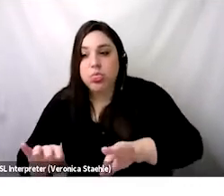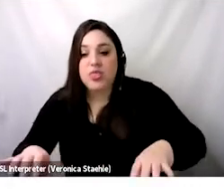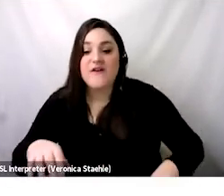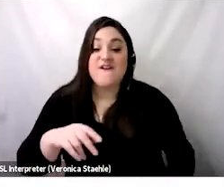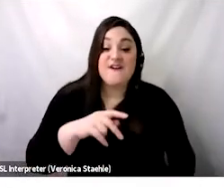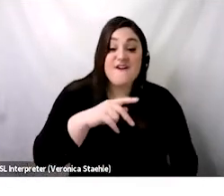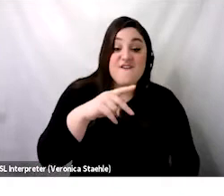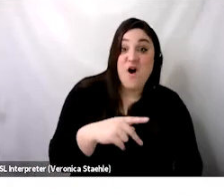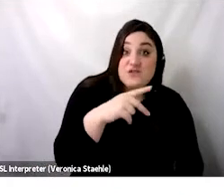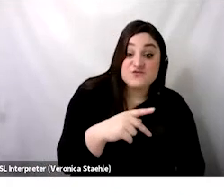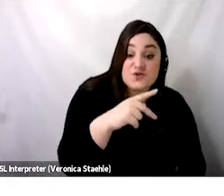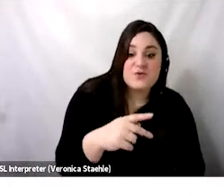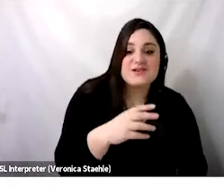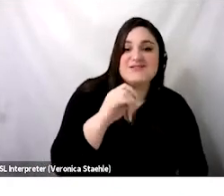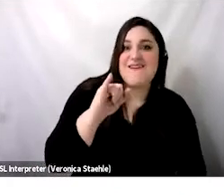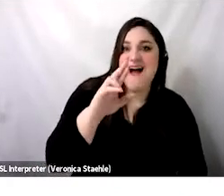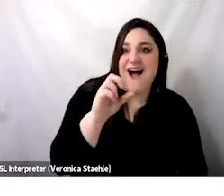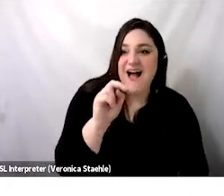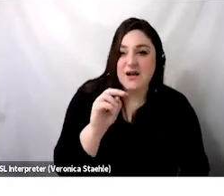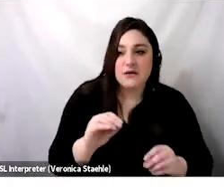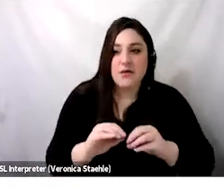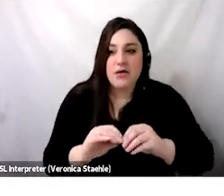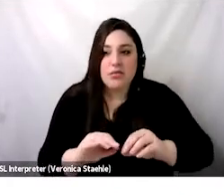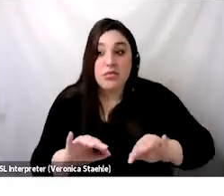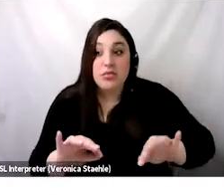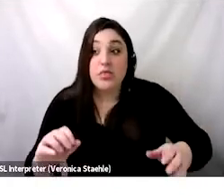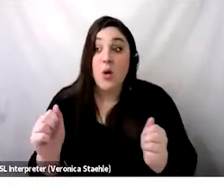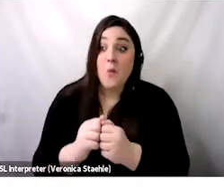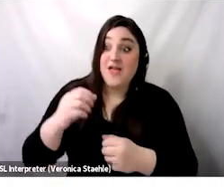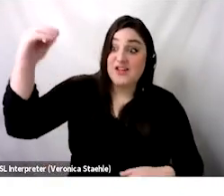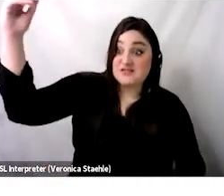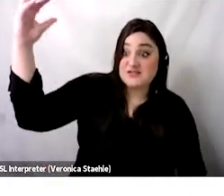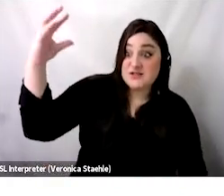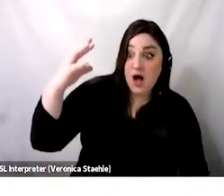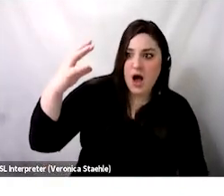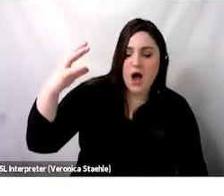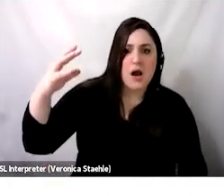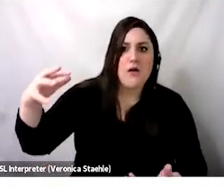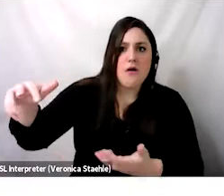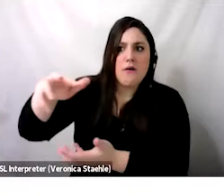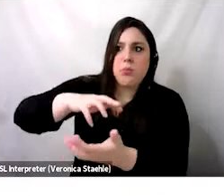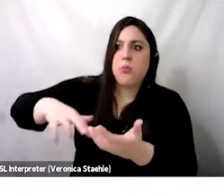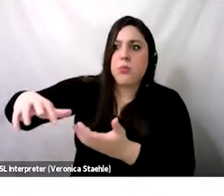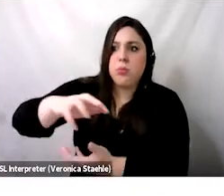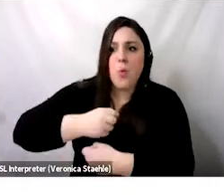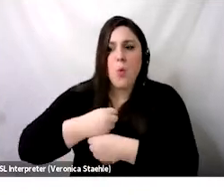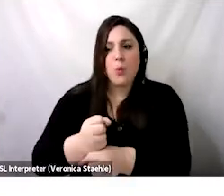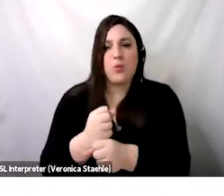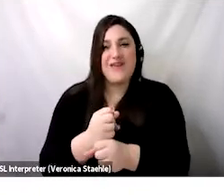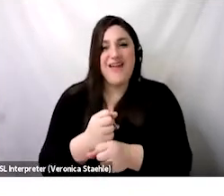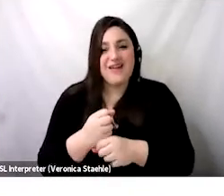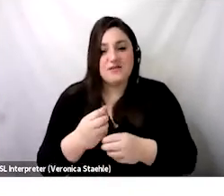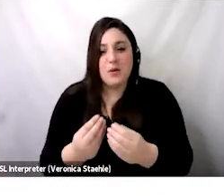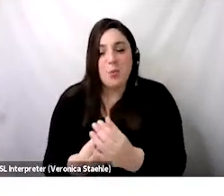with sunlight of producing and increase in temperature are producing what we are starting to see,